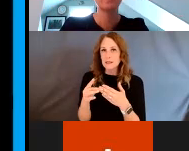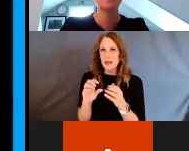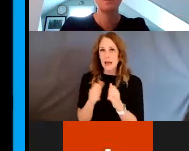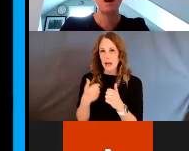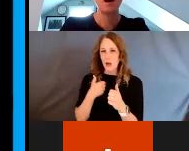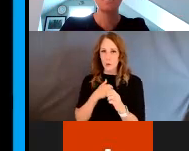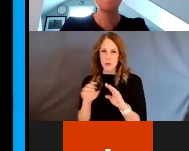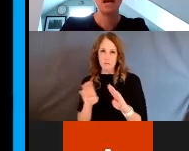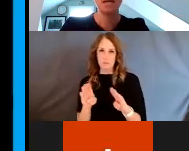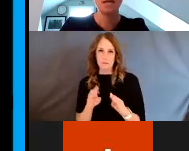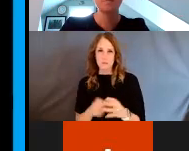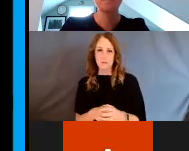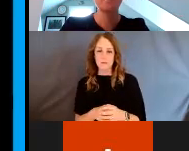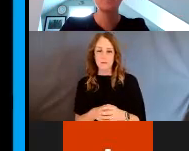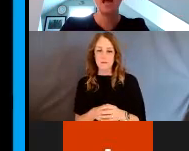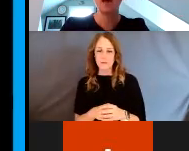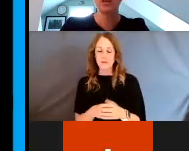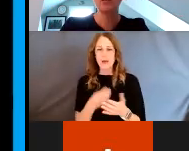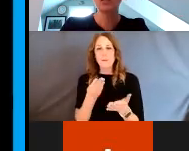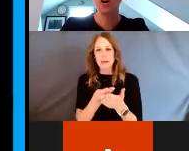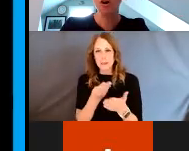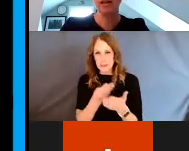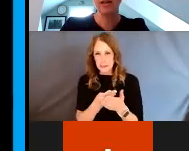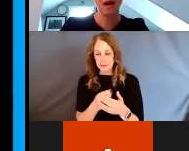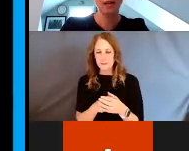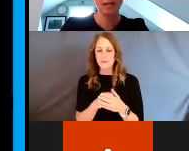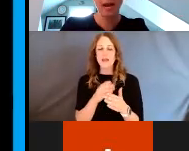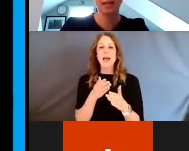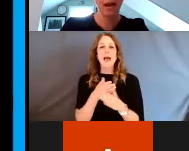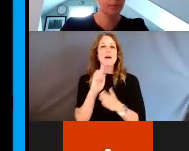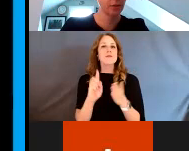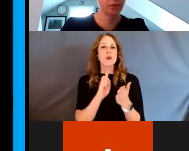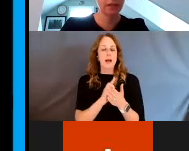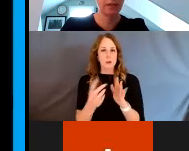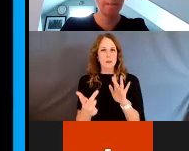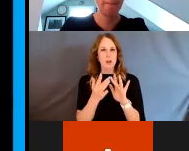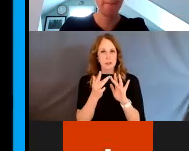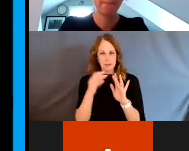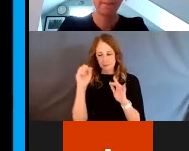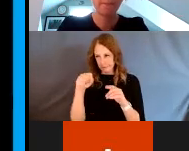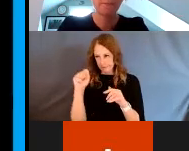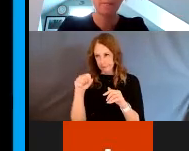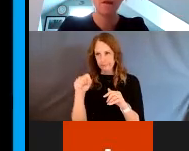ourselves. Money, after hours call and contact, absolutely.